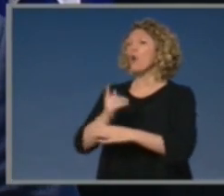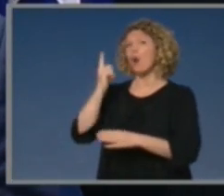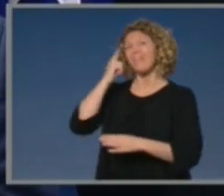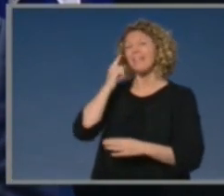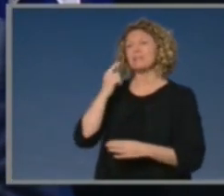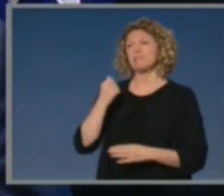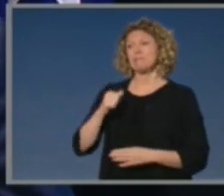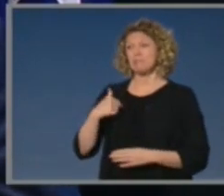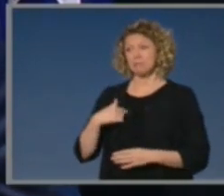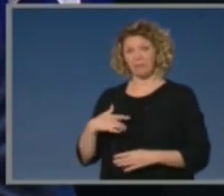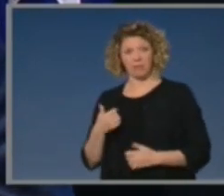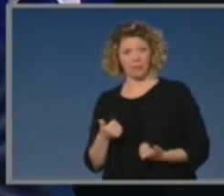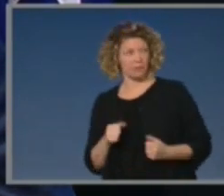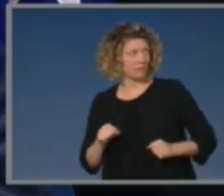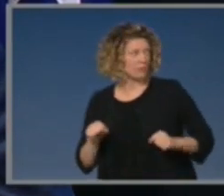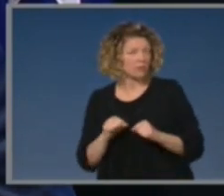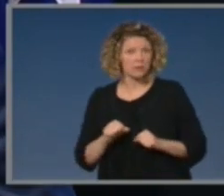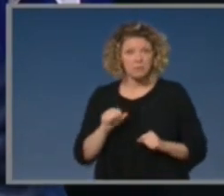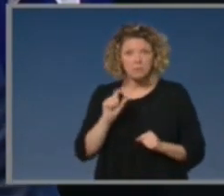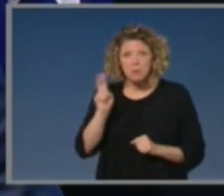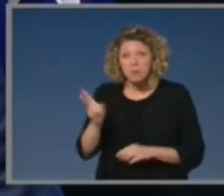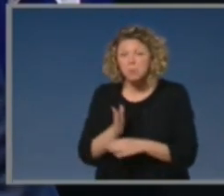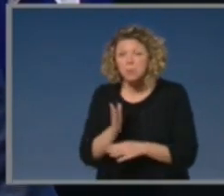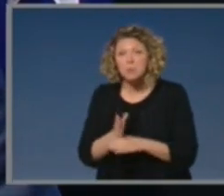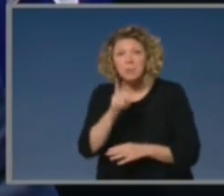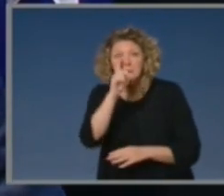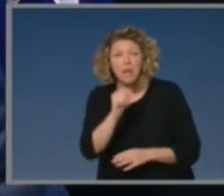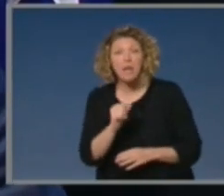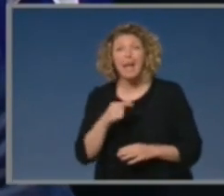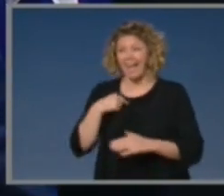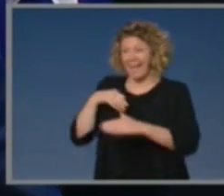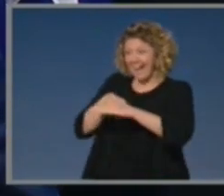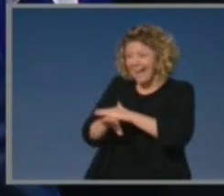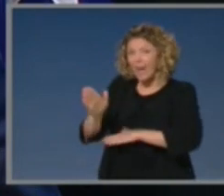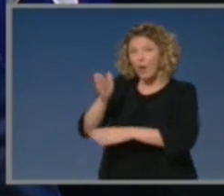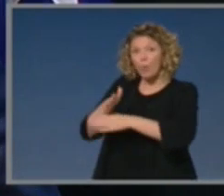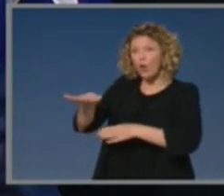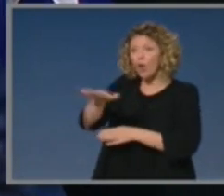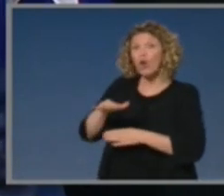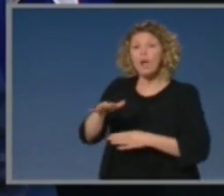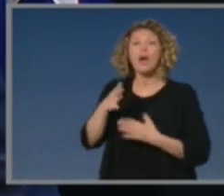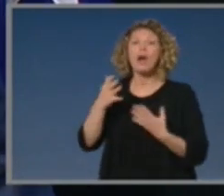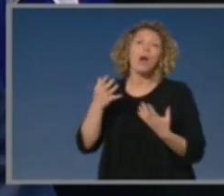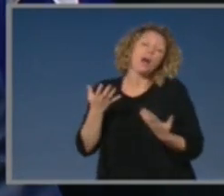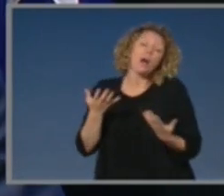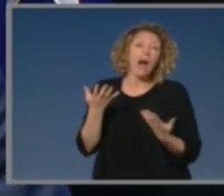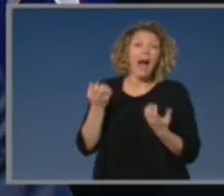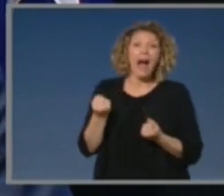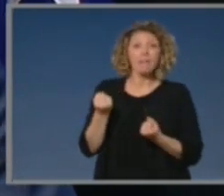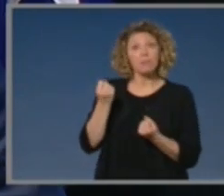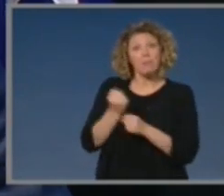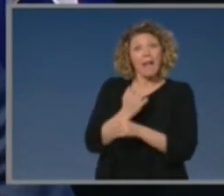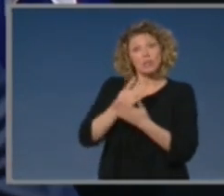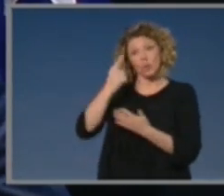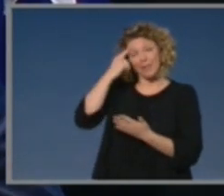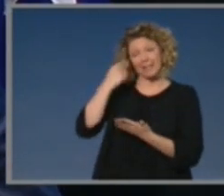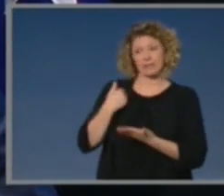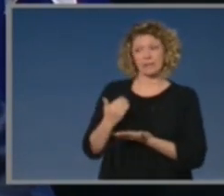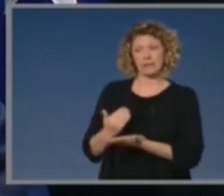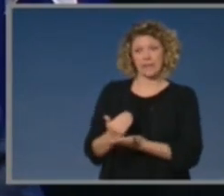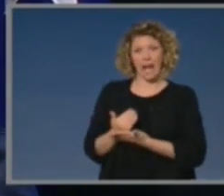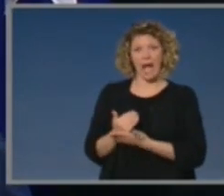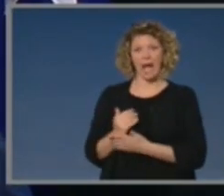also about being able to go into a workplace where there are outbreaks. And let's not forget that when we move and start to